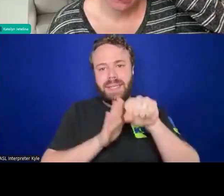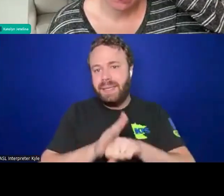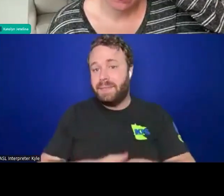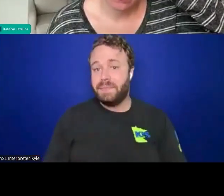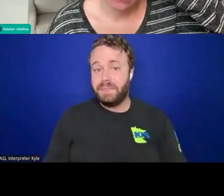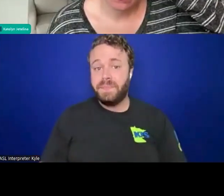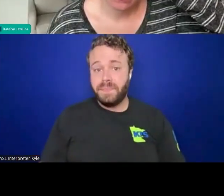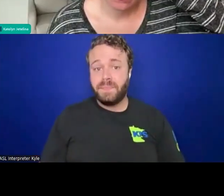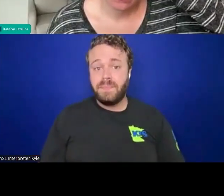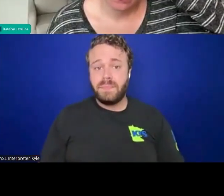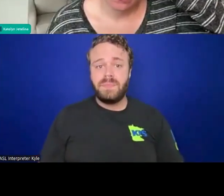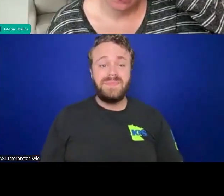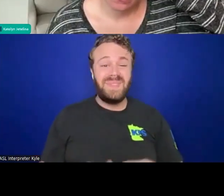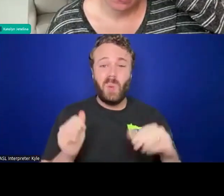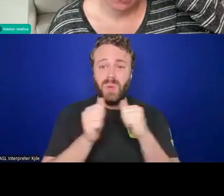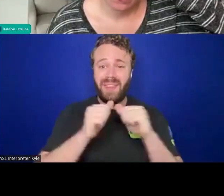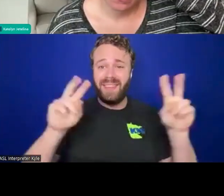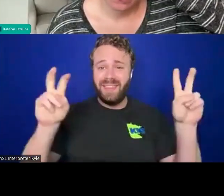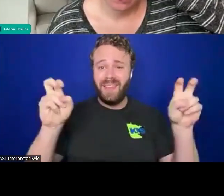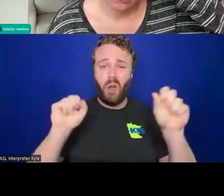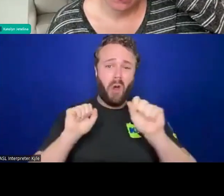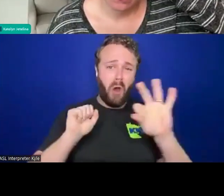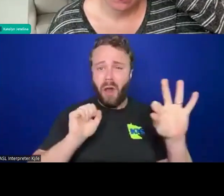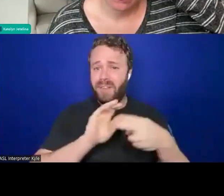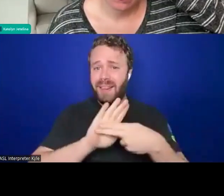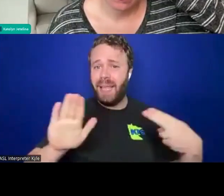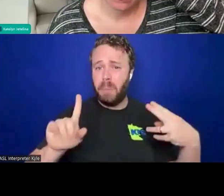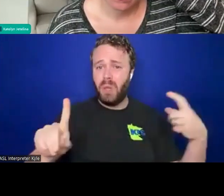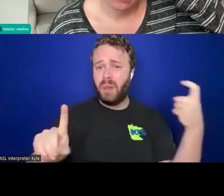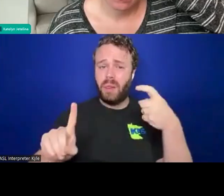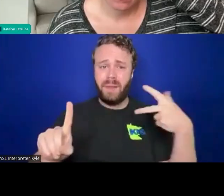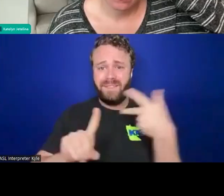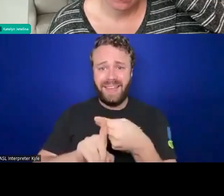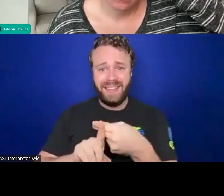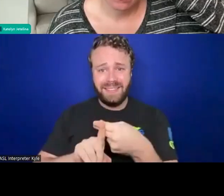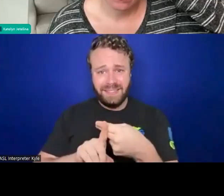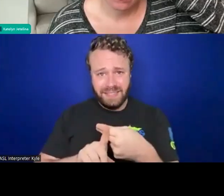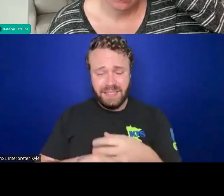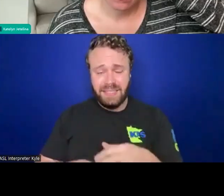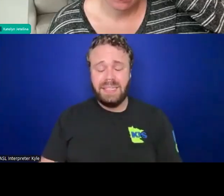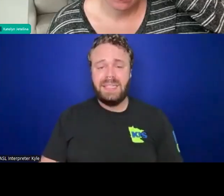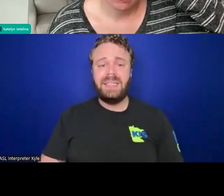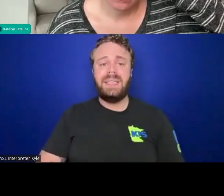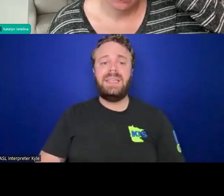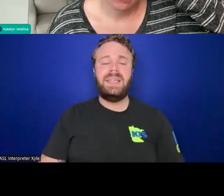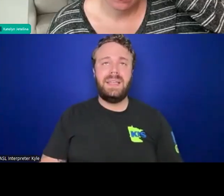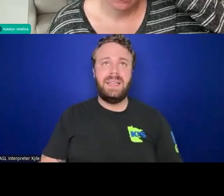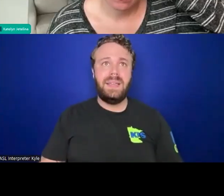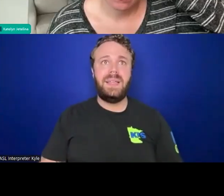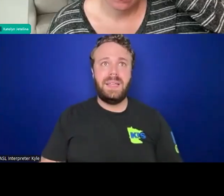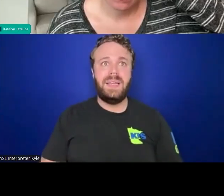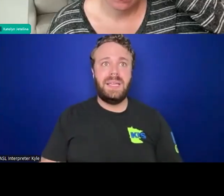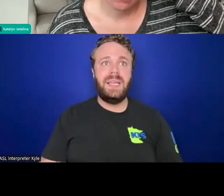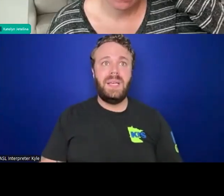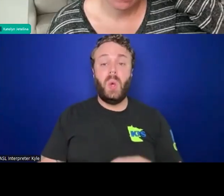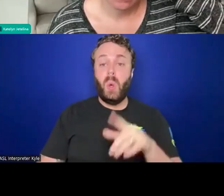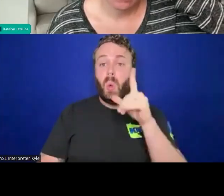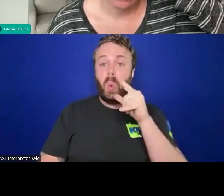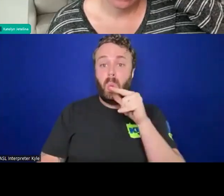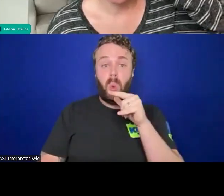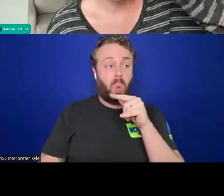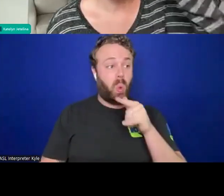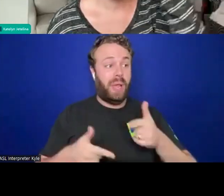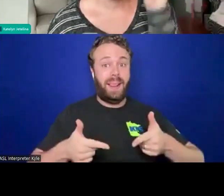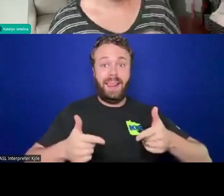to this off-label administration of vaccine, the authority and autonomy of